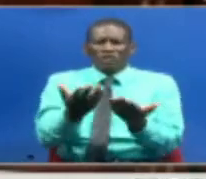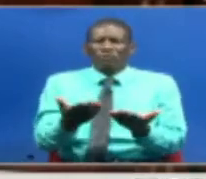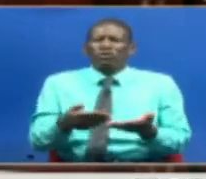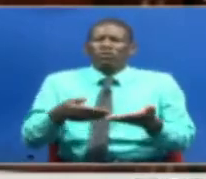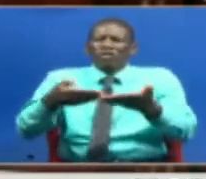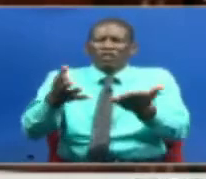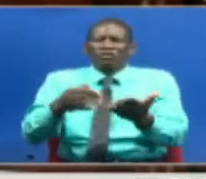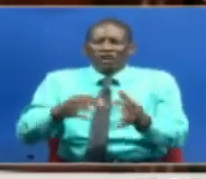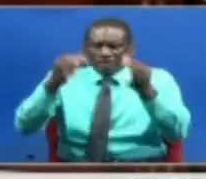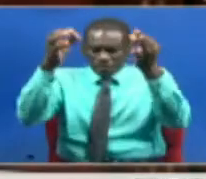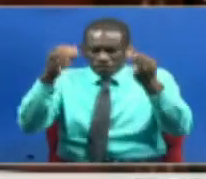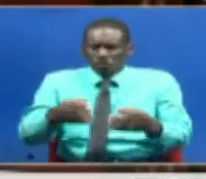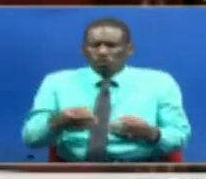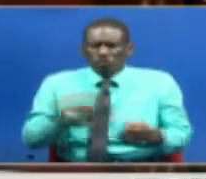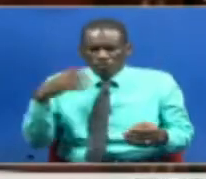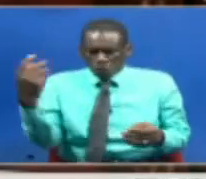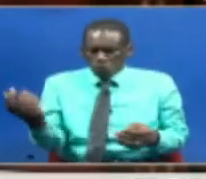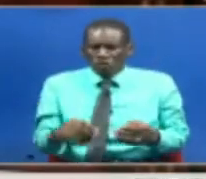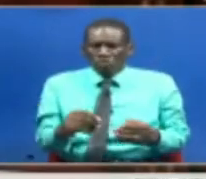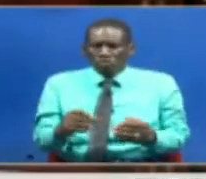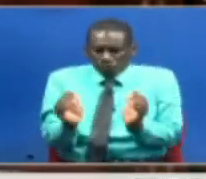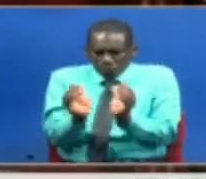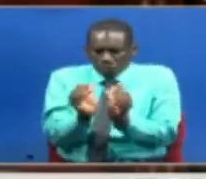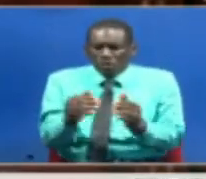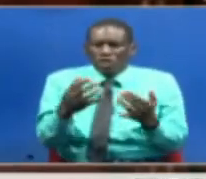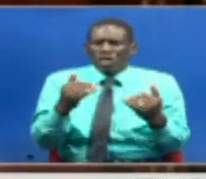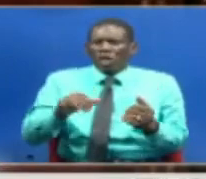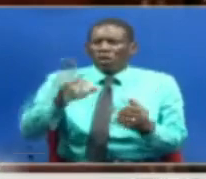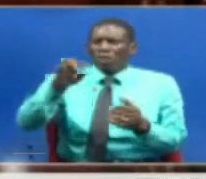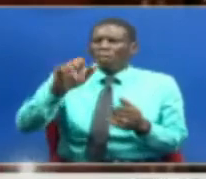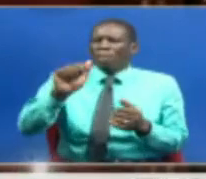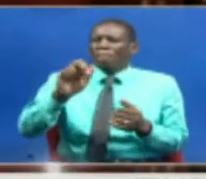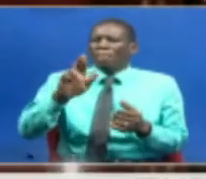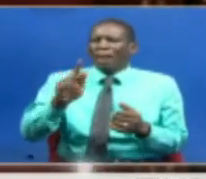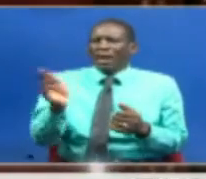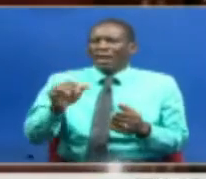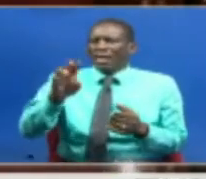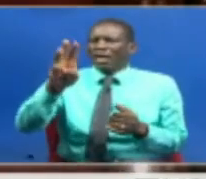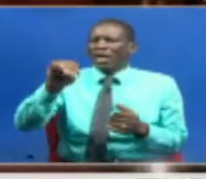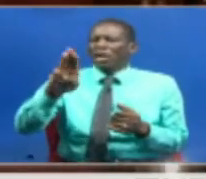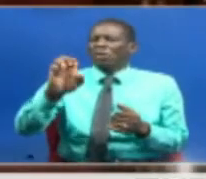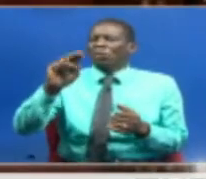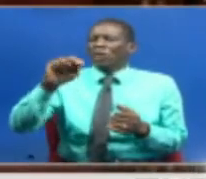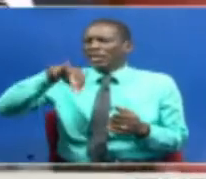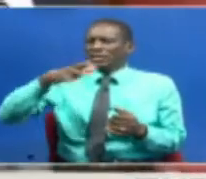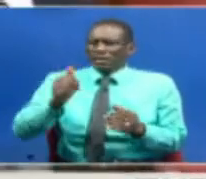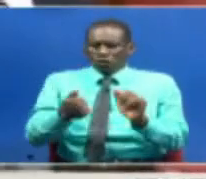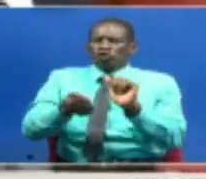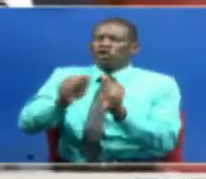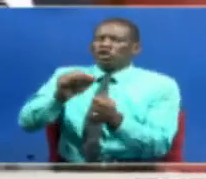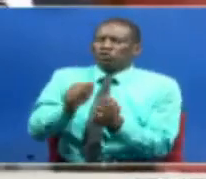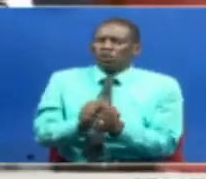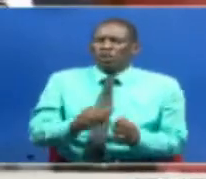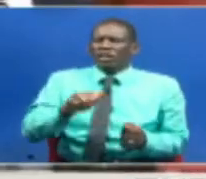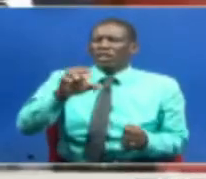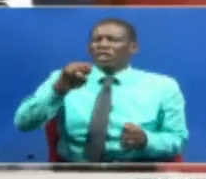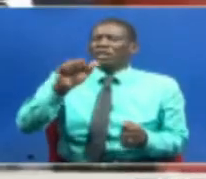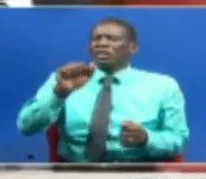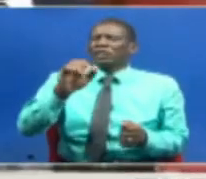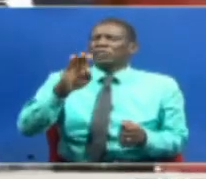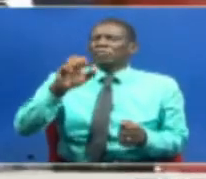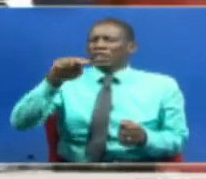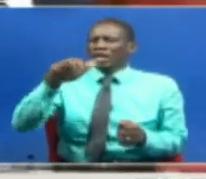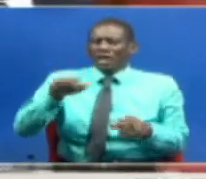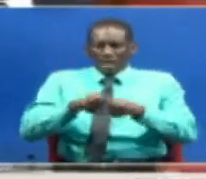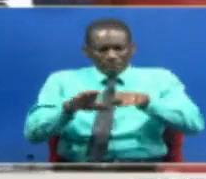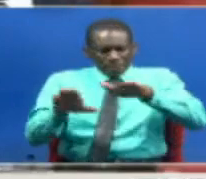house. In this regard, the Honorable Mark Mwenje MP forthwith replaces Sabina Chege MP as the deputy whip